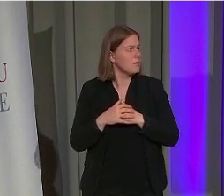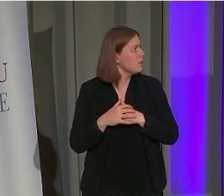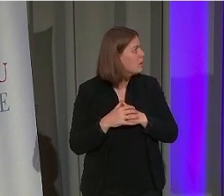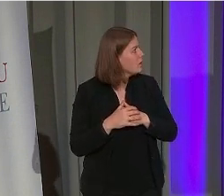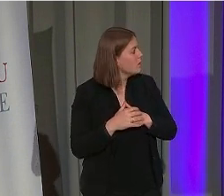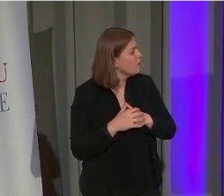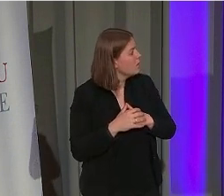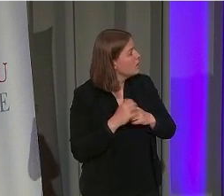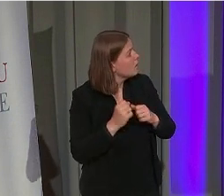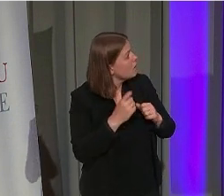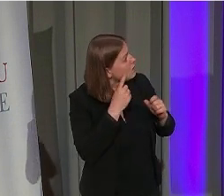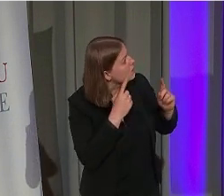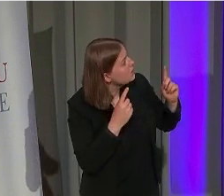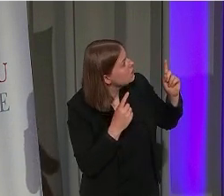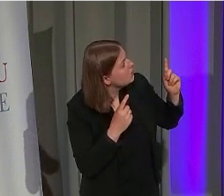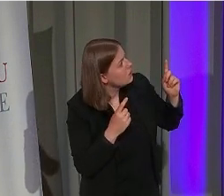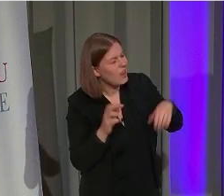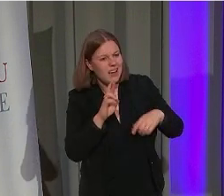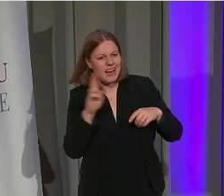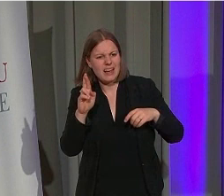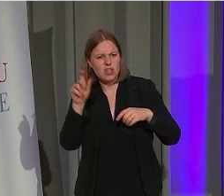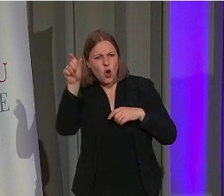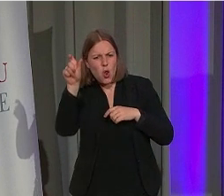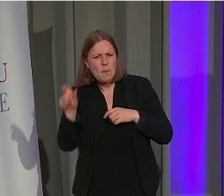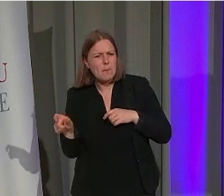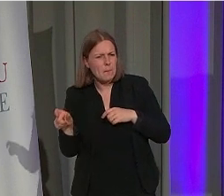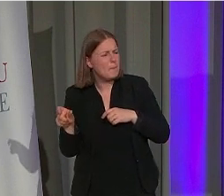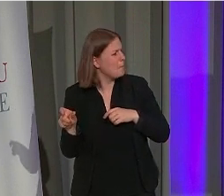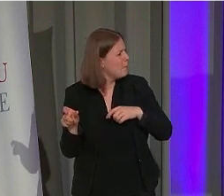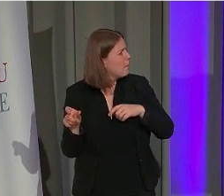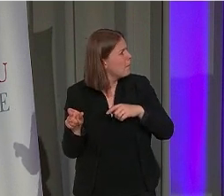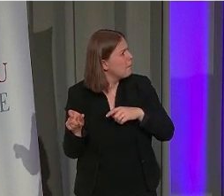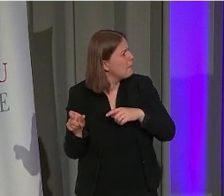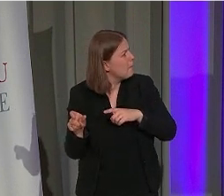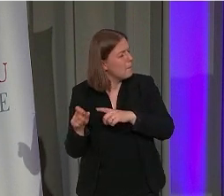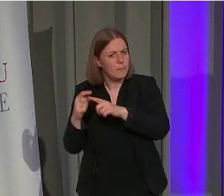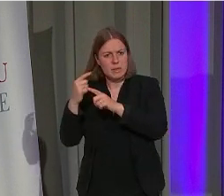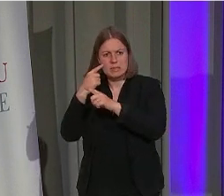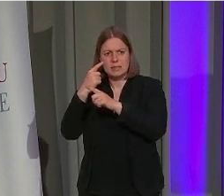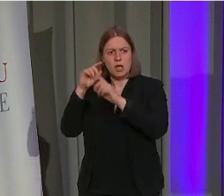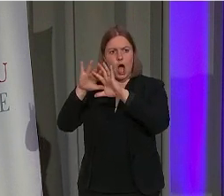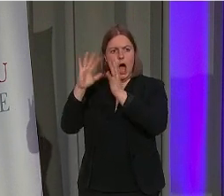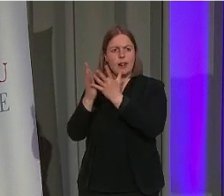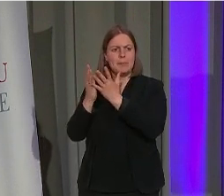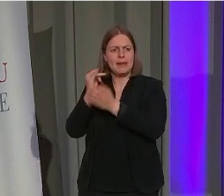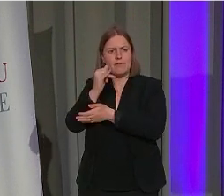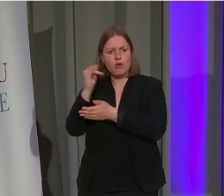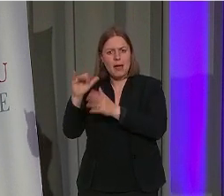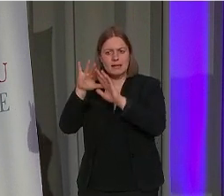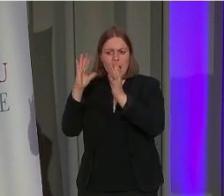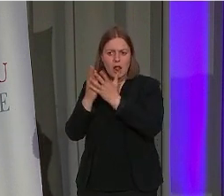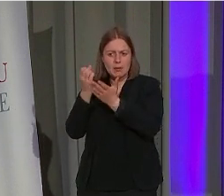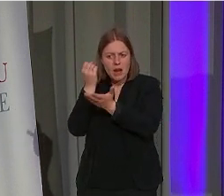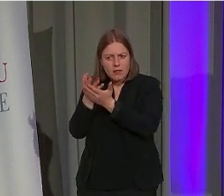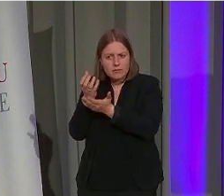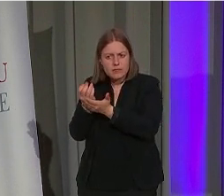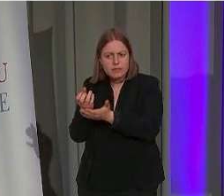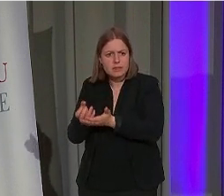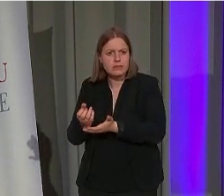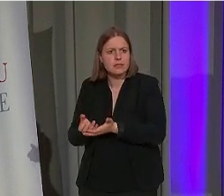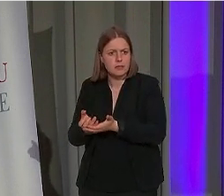told. And the column to the right is actually a list